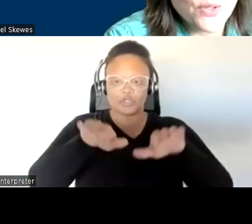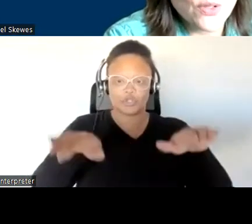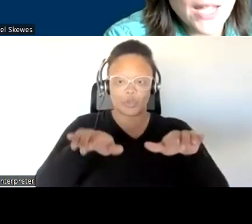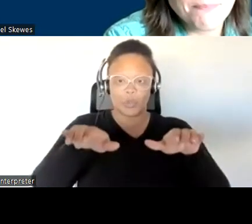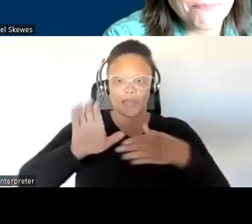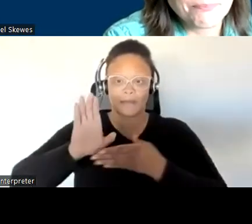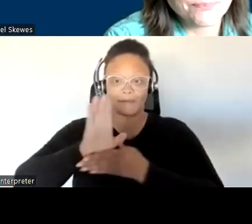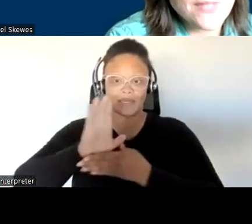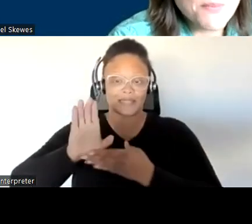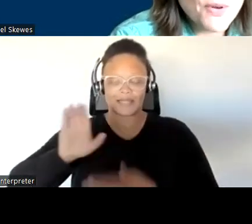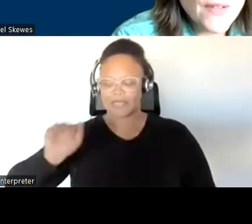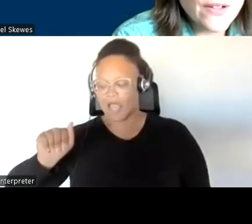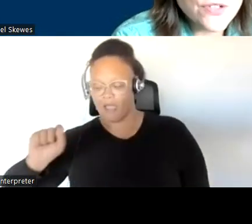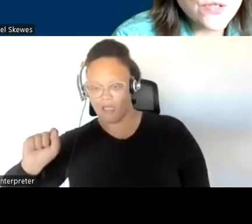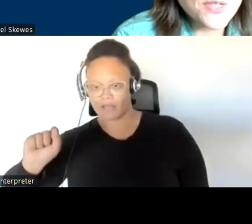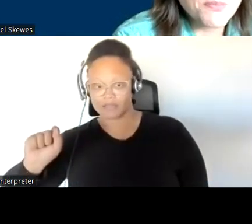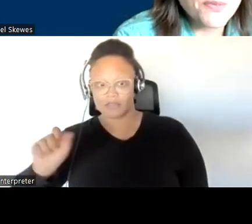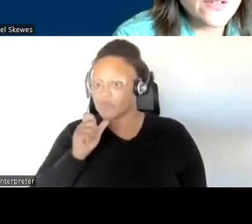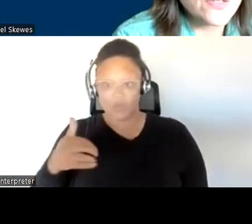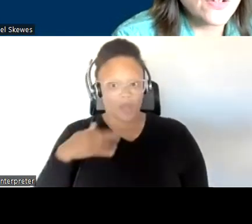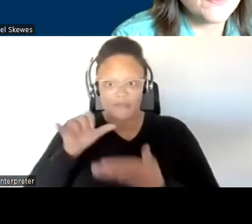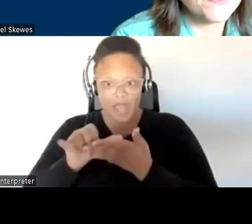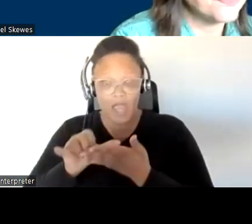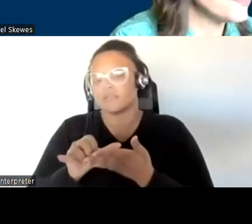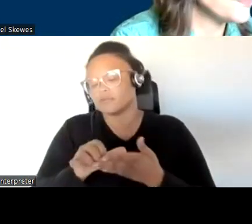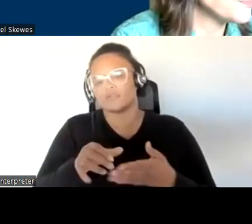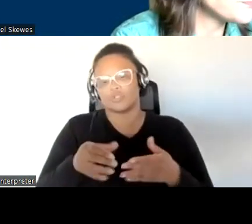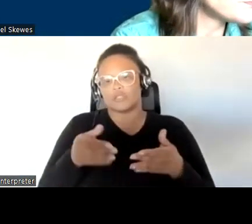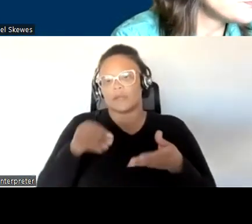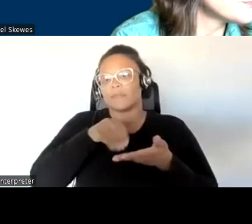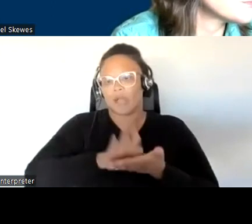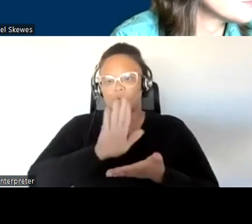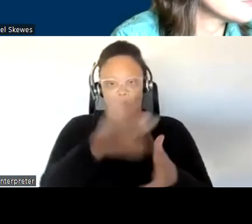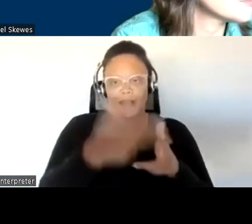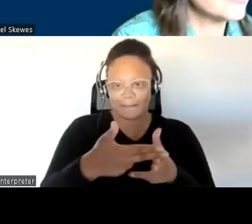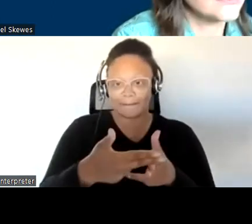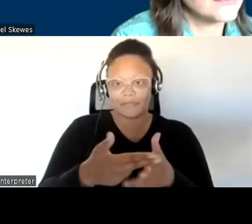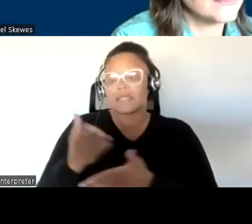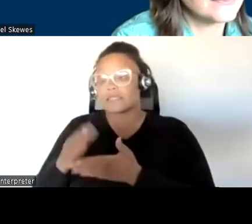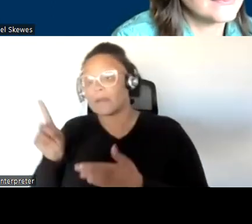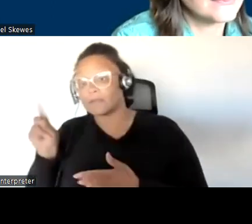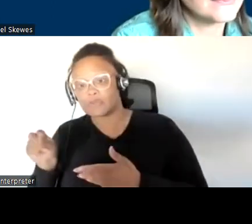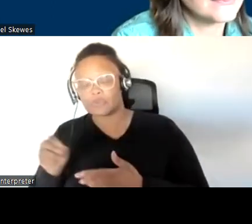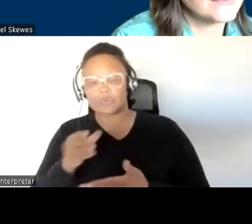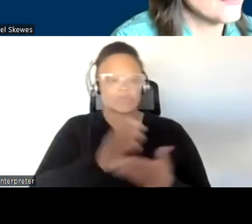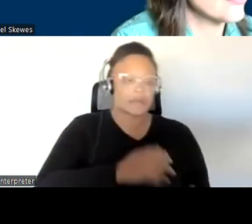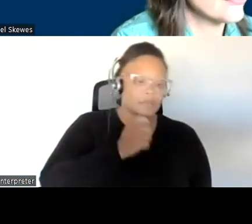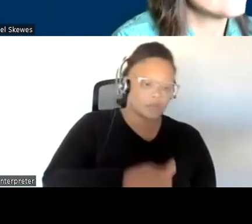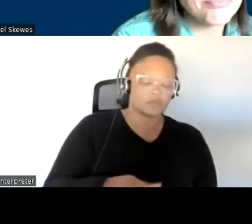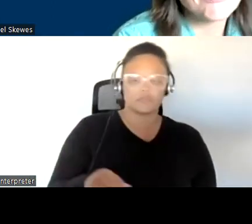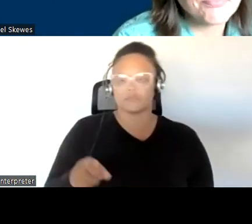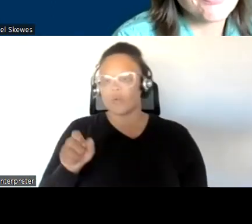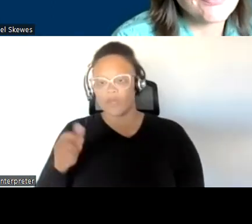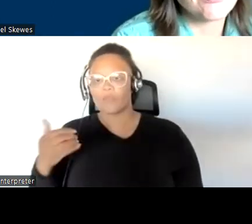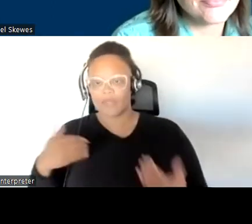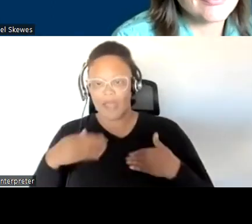just put your name. Some providers do, some providers don't. Okay, yeah, we have a name for our business, so we would just put